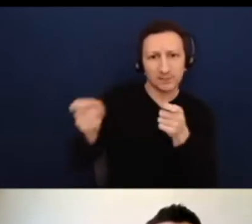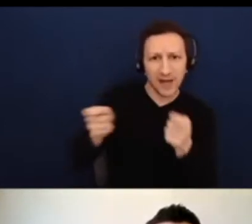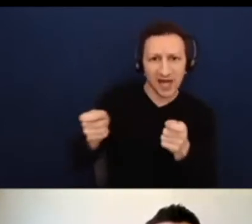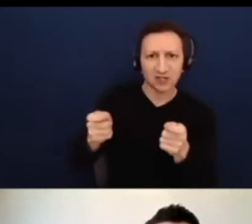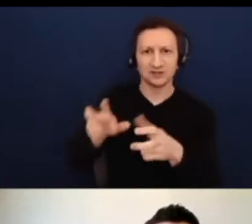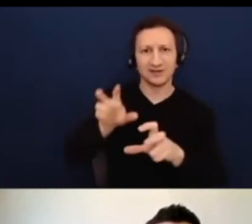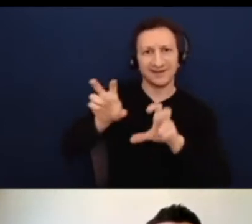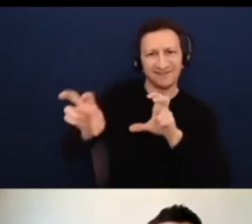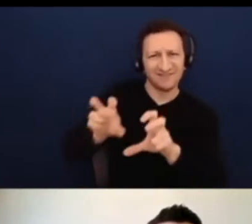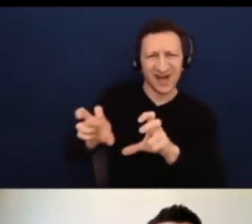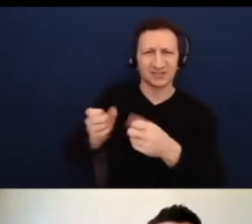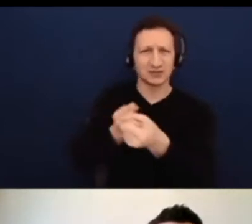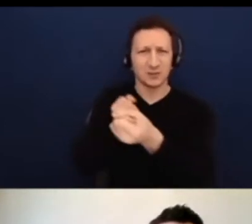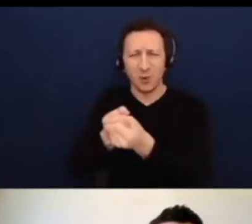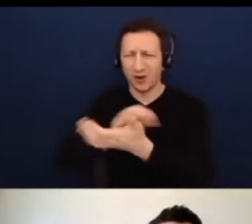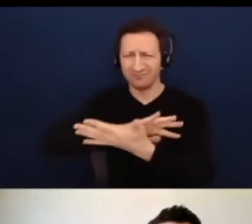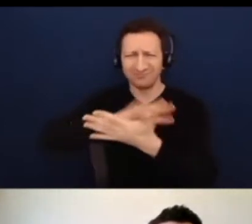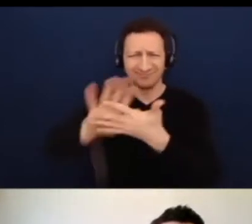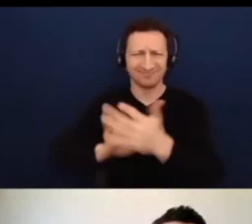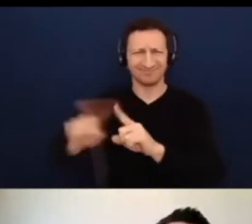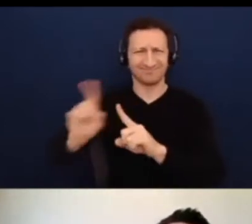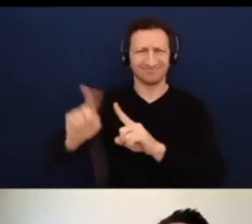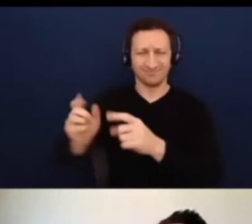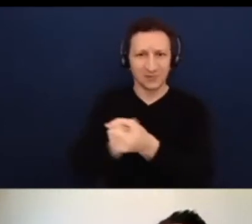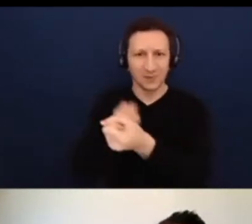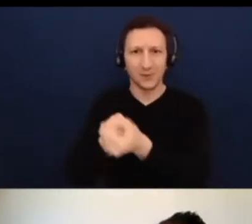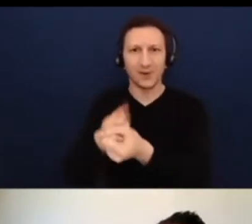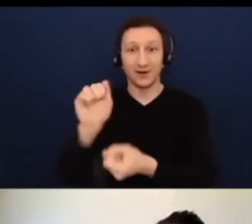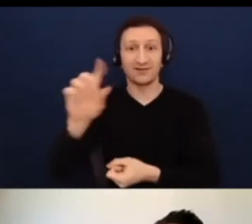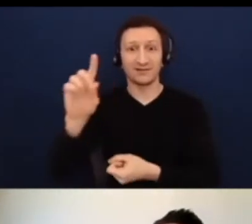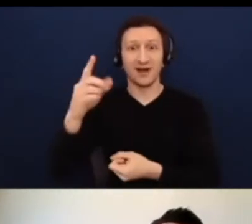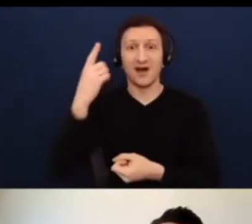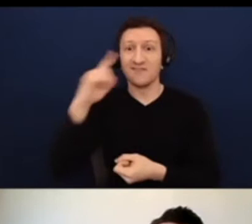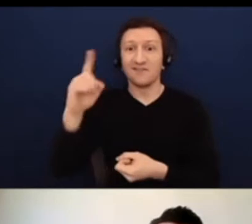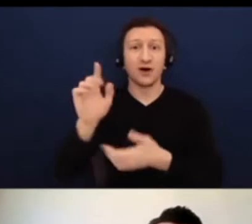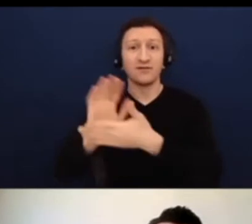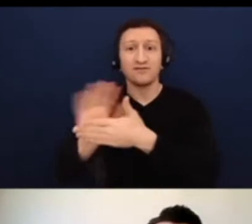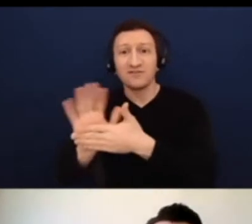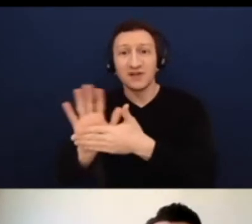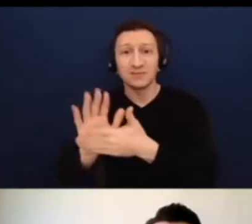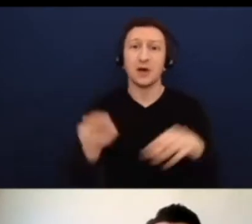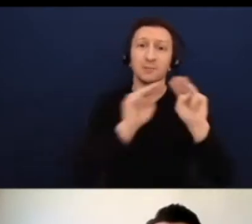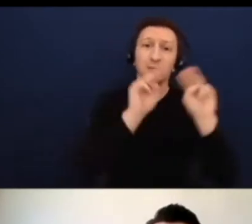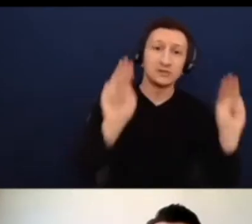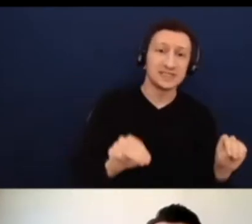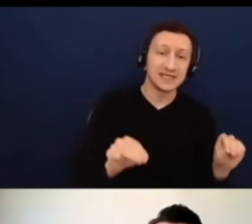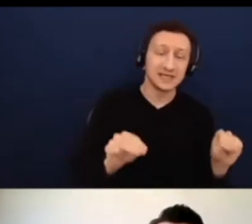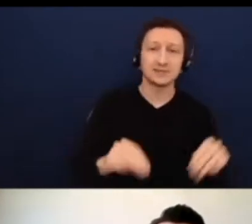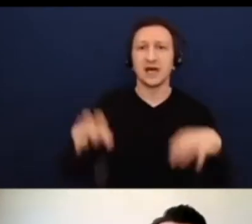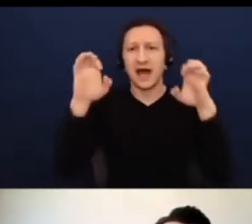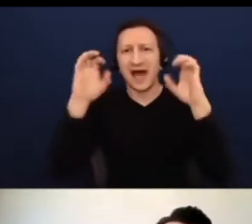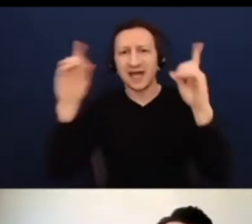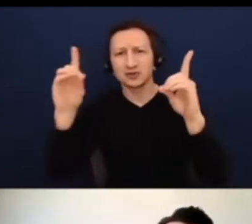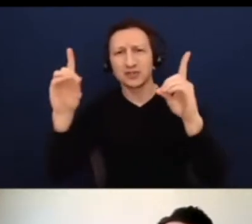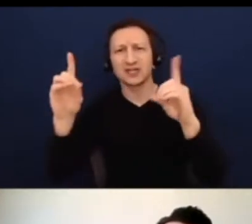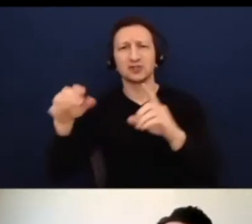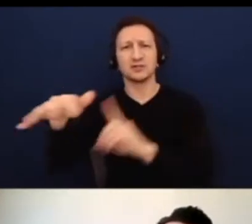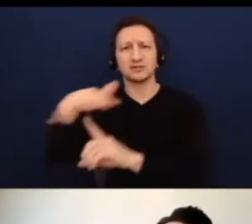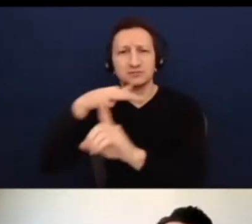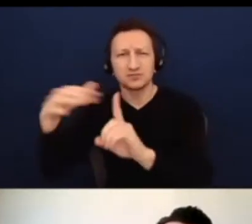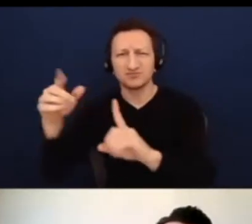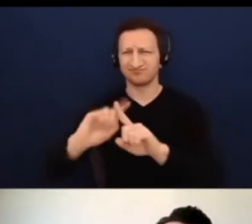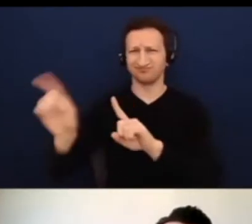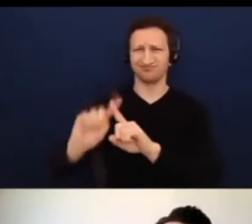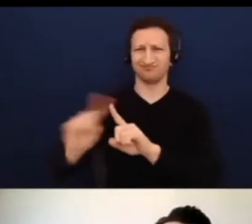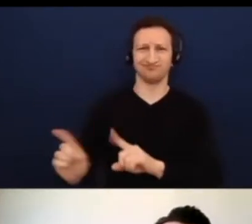for film, broadcast, digital media, film festivals, museums, educational content, and promotional and fundraising media.